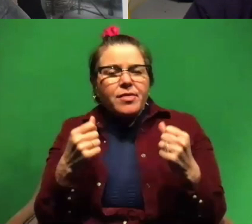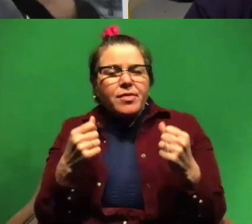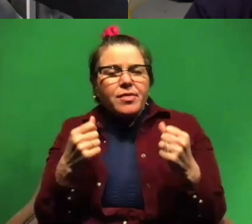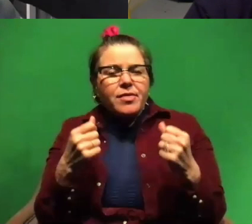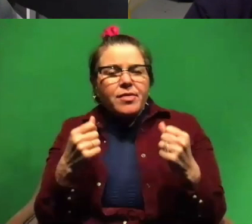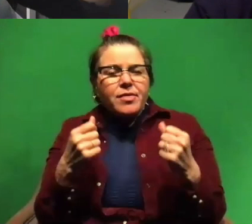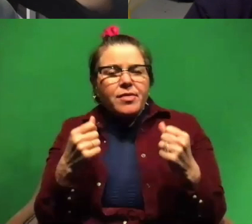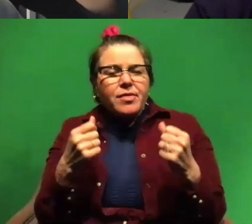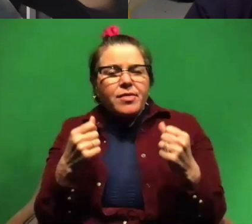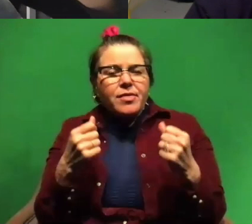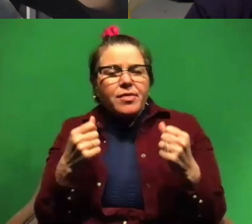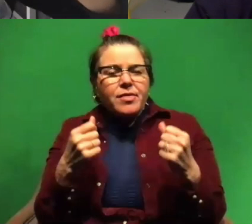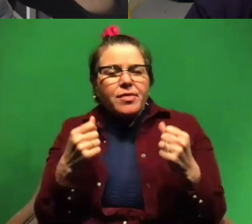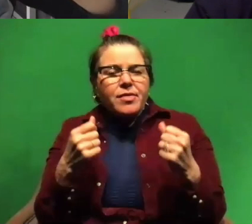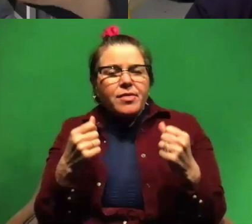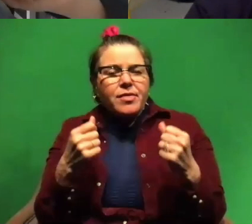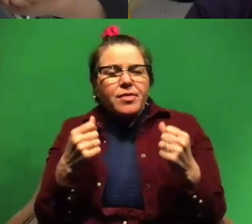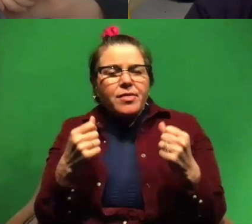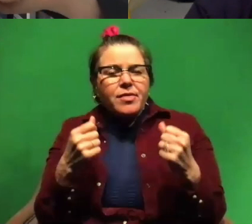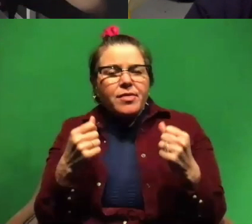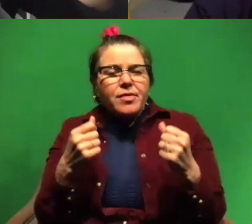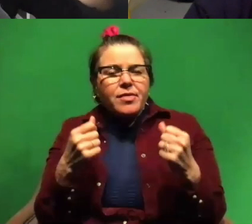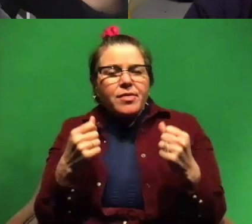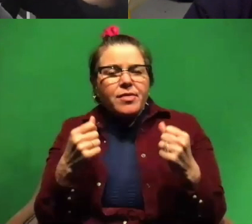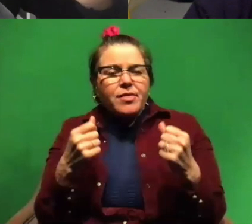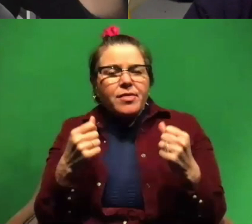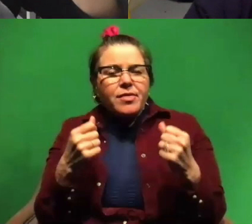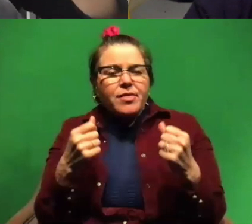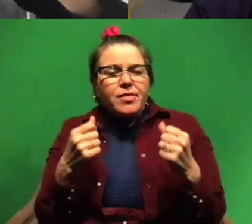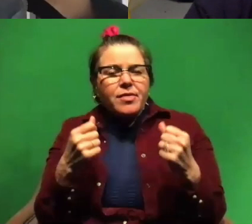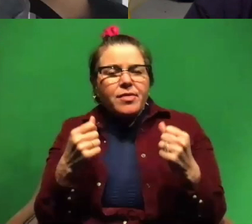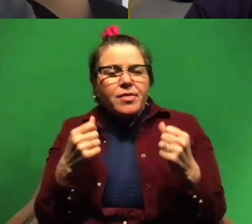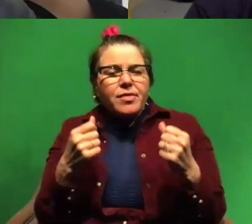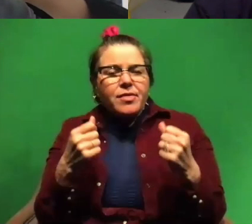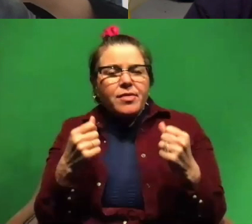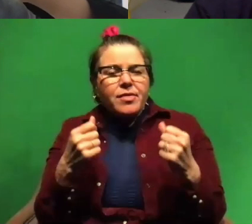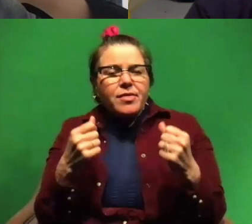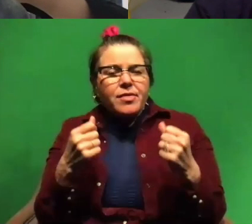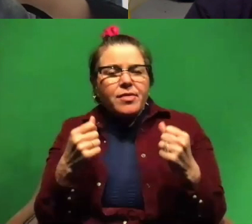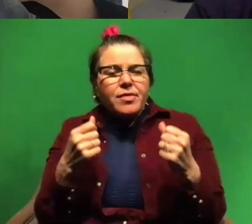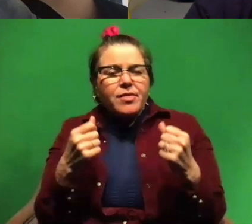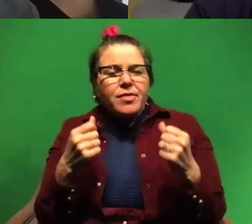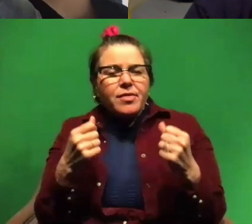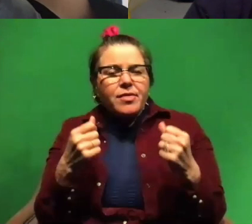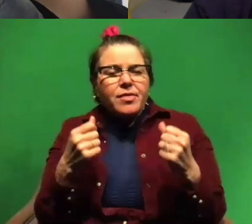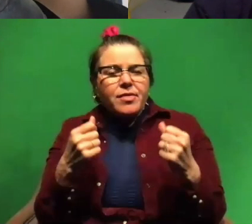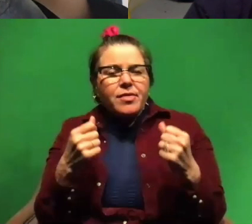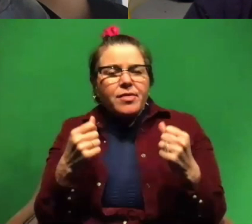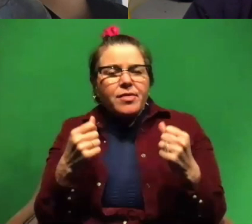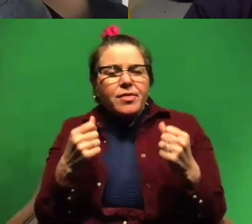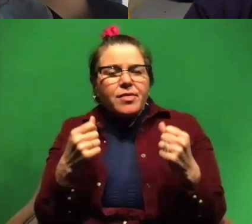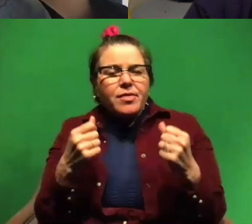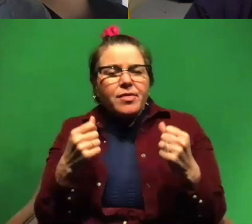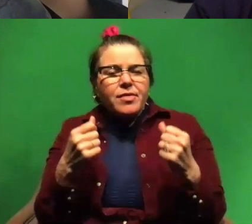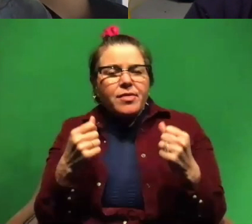skin. And if you zoom in, highly encourage everyone to Google this. You zoom in and you look at those dermal denticles, they're just like perfect